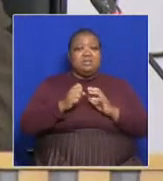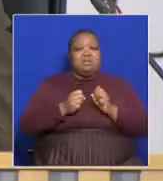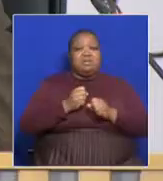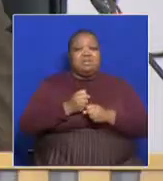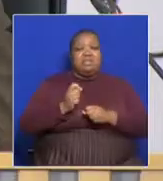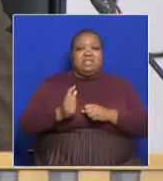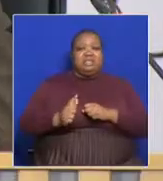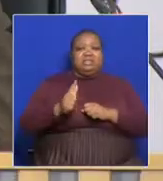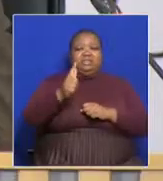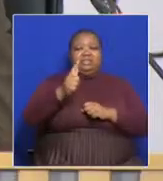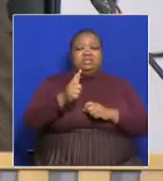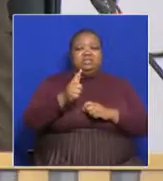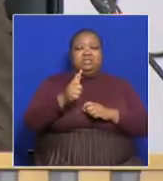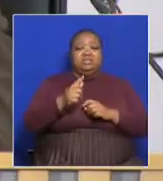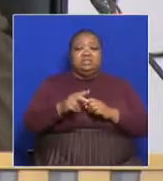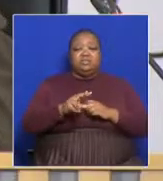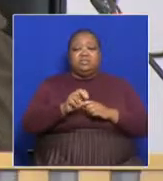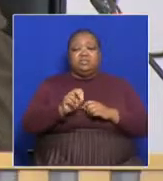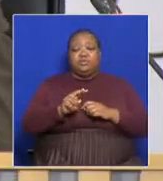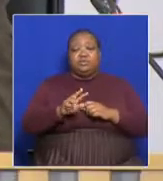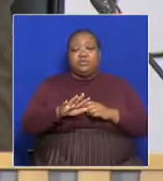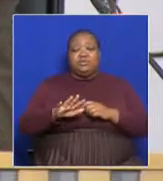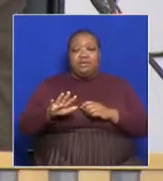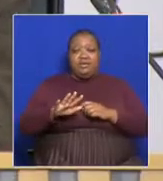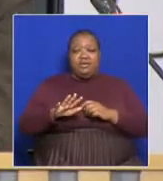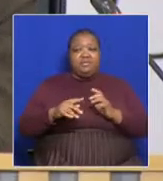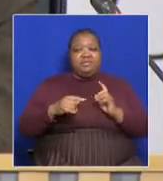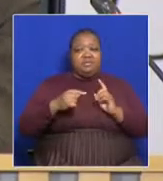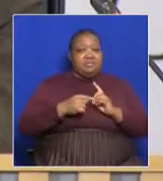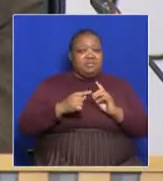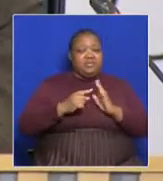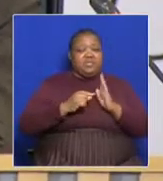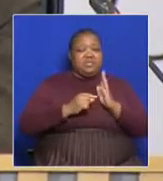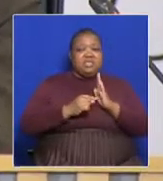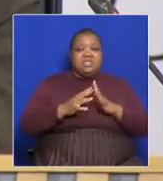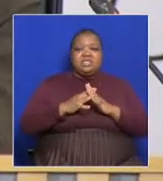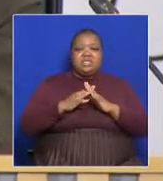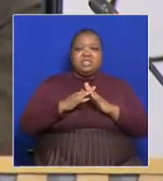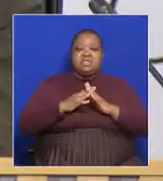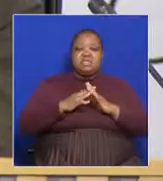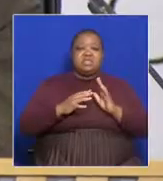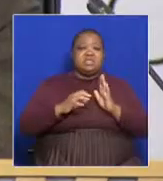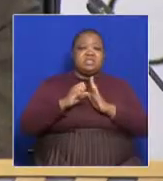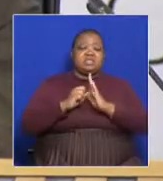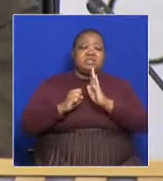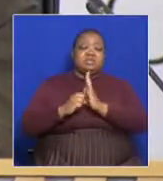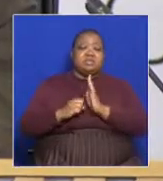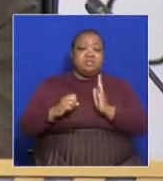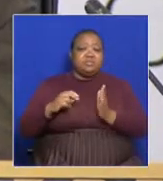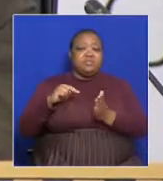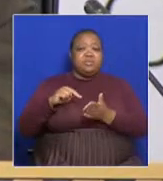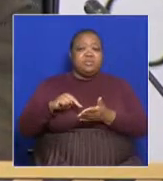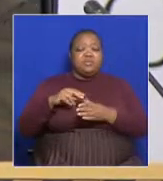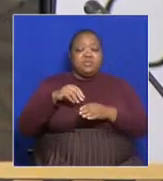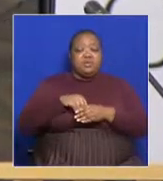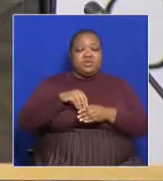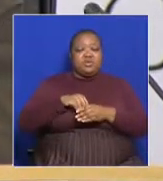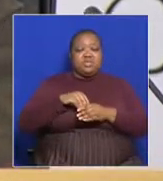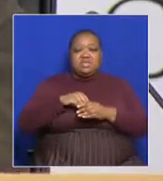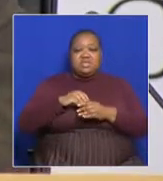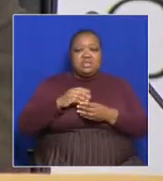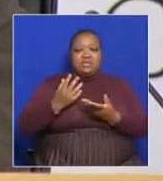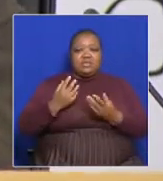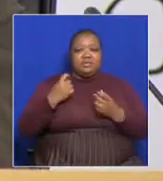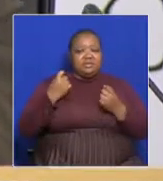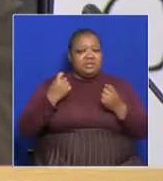in 2025, he got his dates mixed up. And the statement is, if you look at it in context, it does not make sense. No, what happened on the